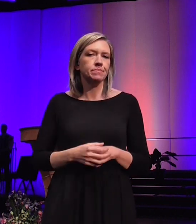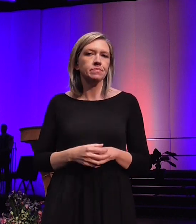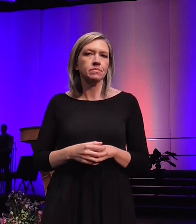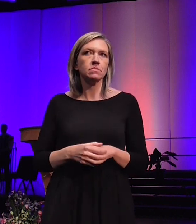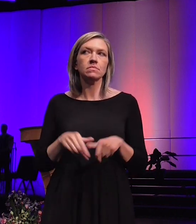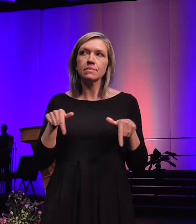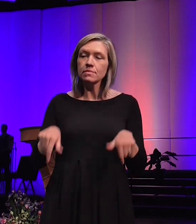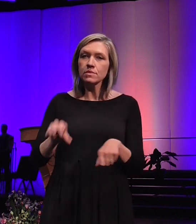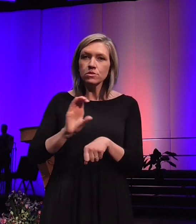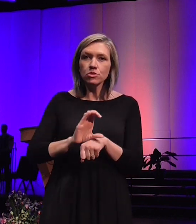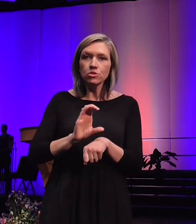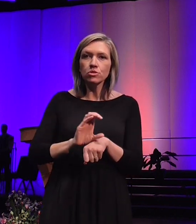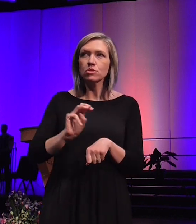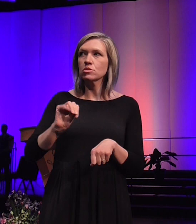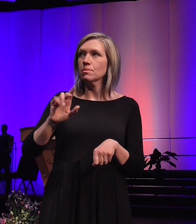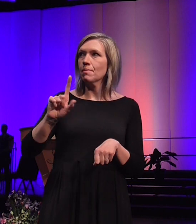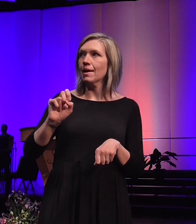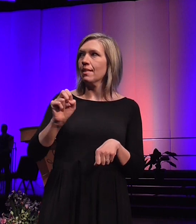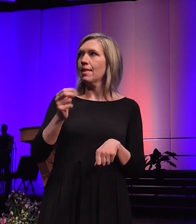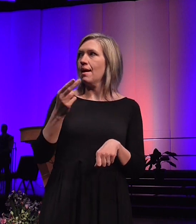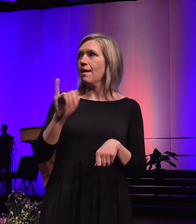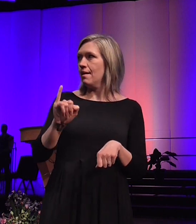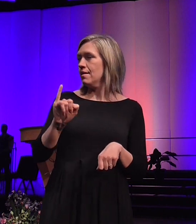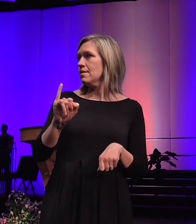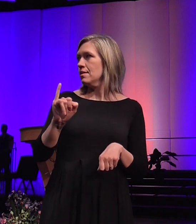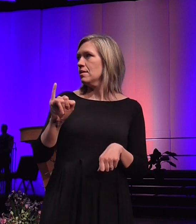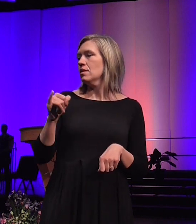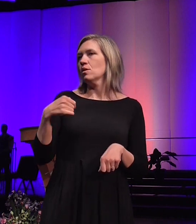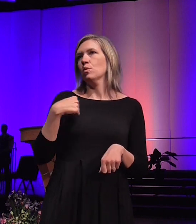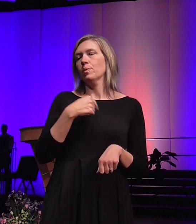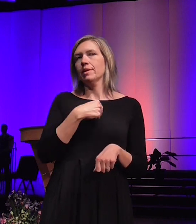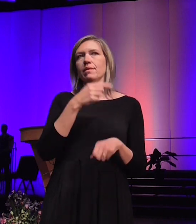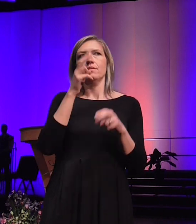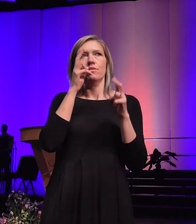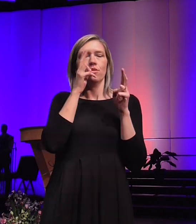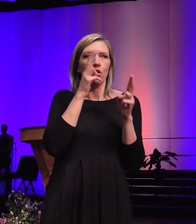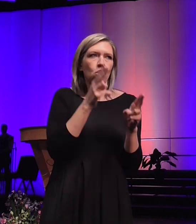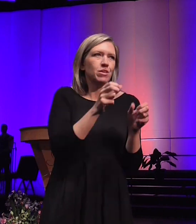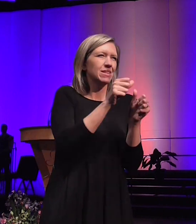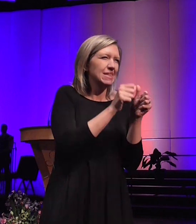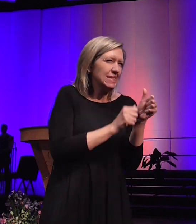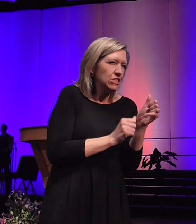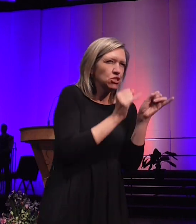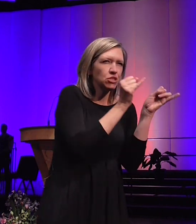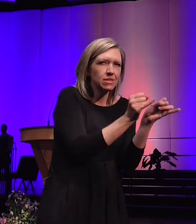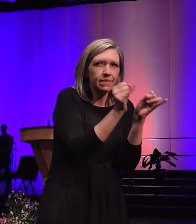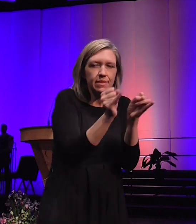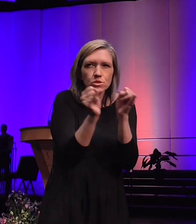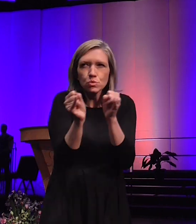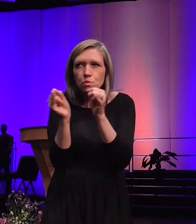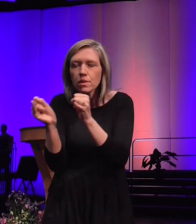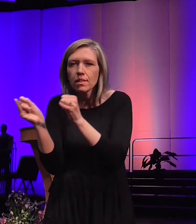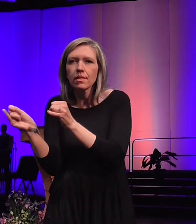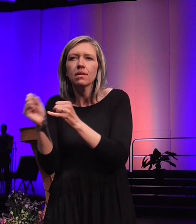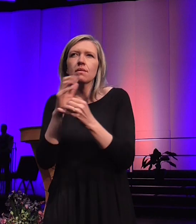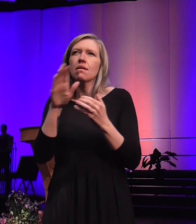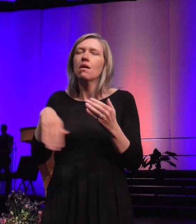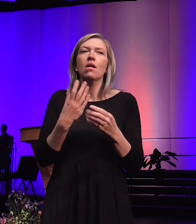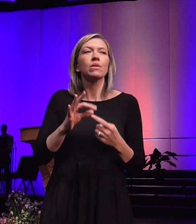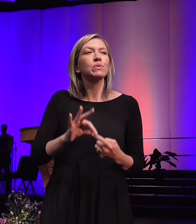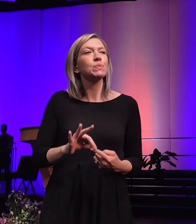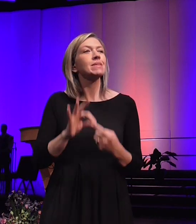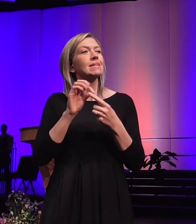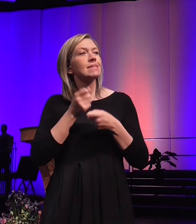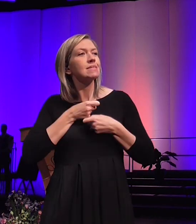And here at Mile High Church, we honor every individual, all unique expressions,